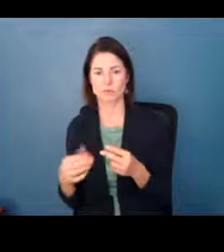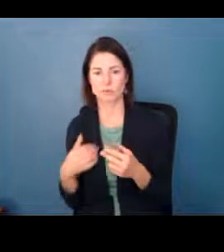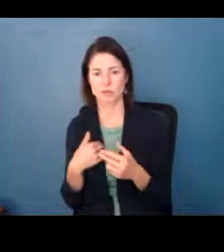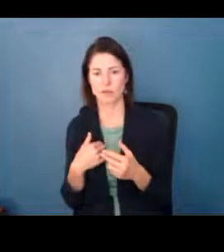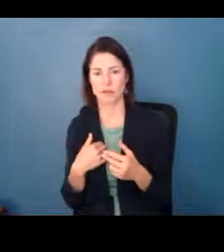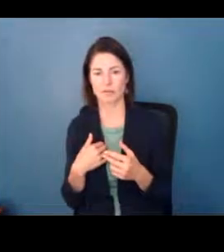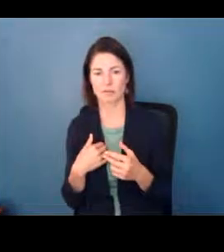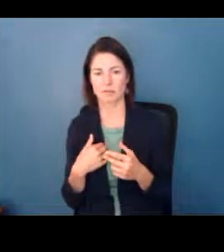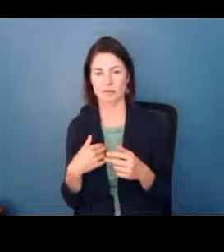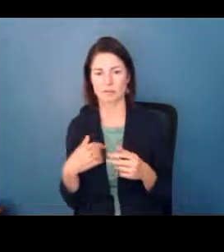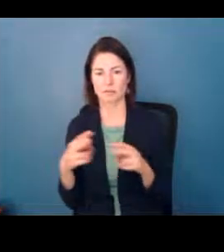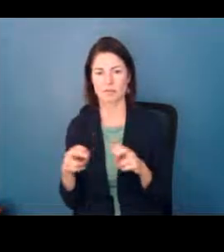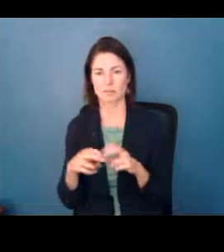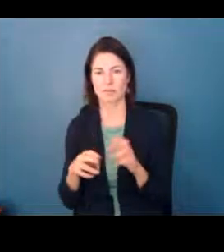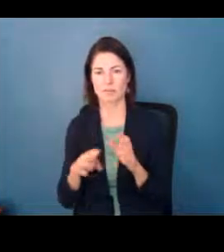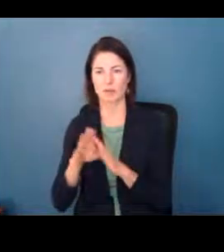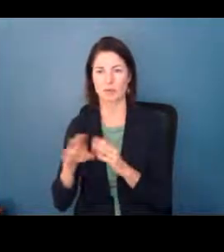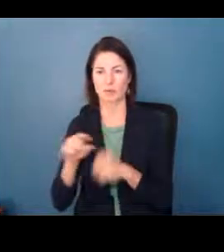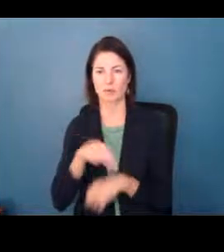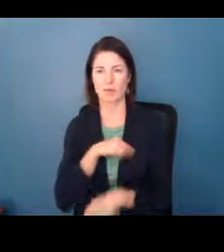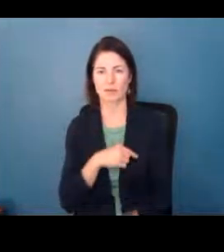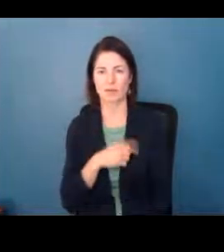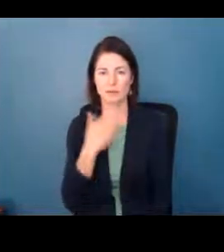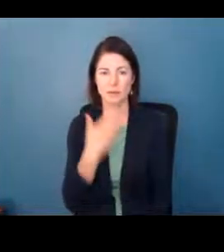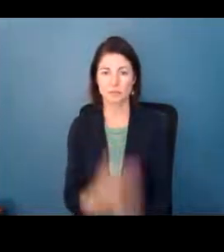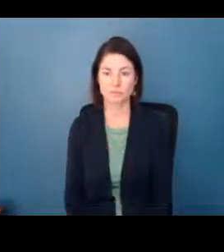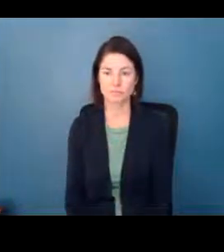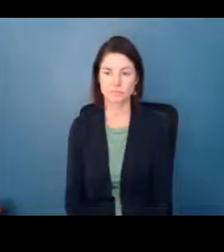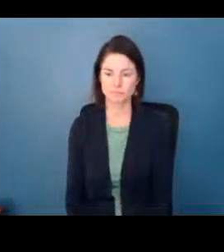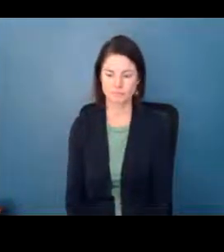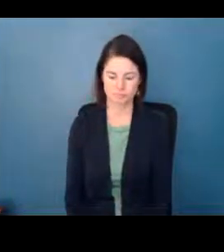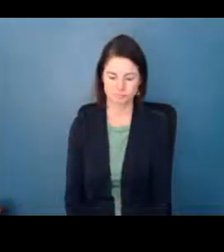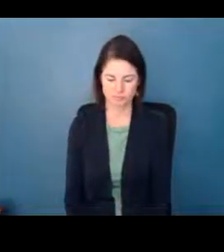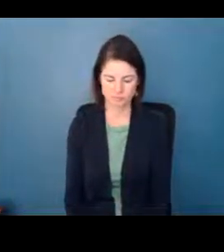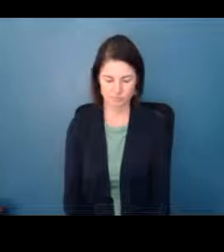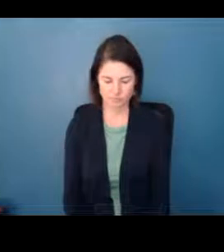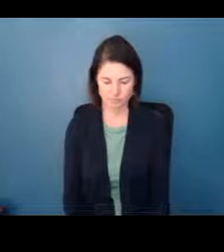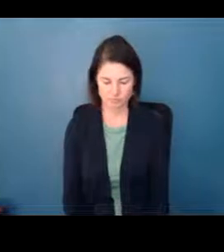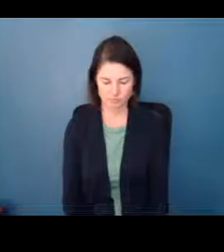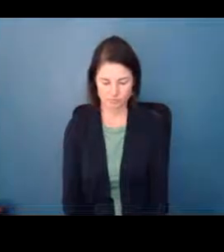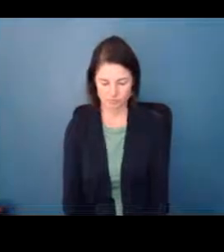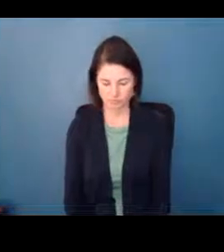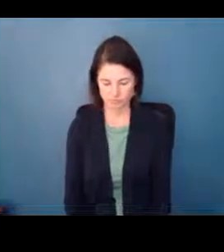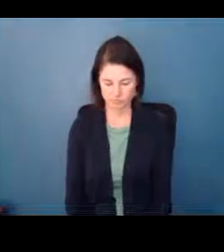quality. Appreciate that. Great. And then Commissioner Grisby.